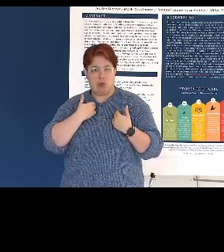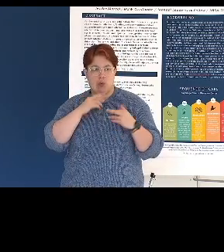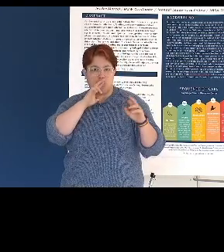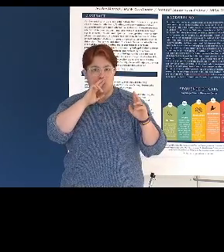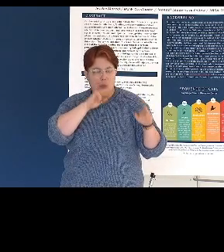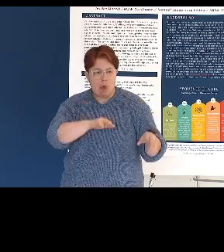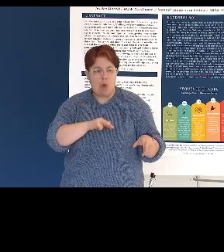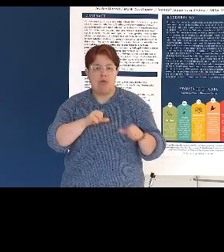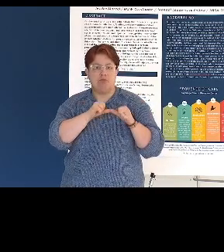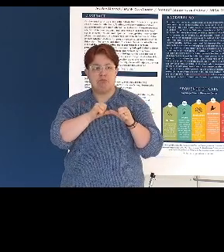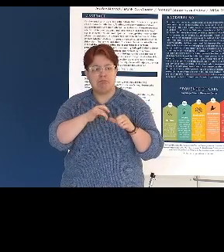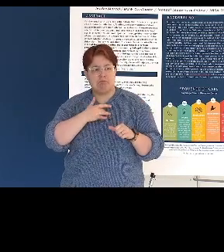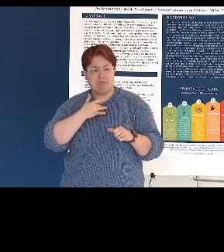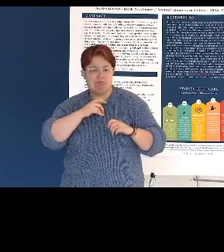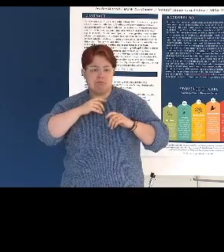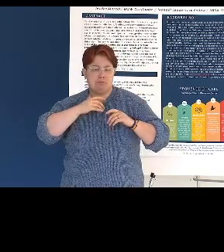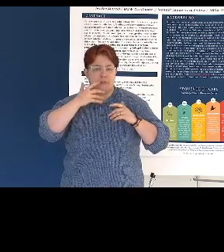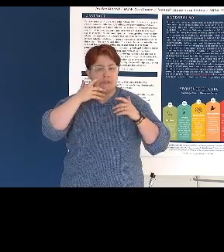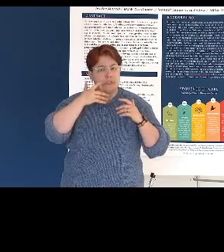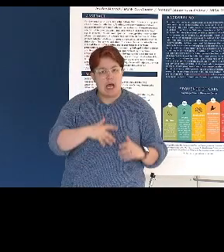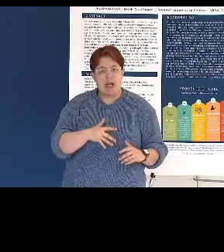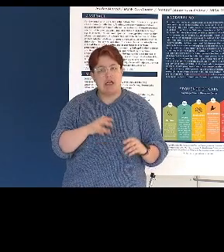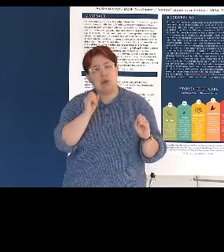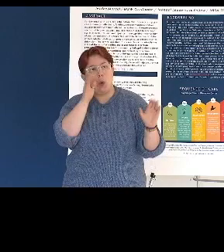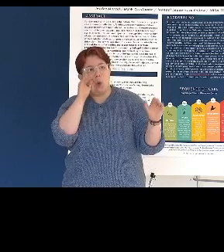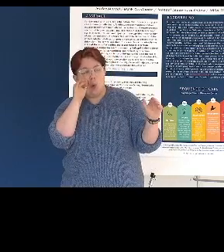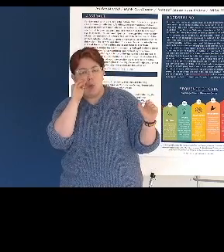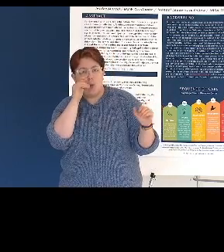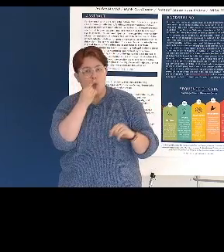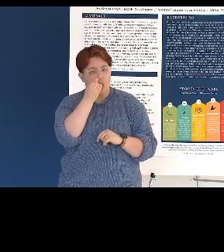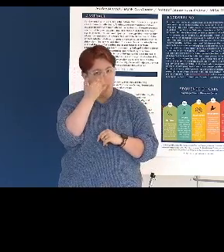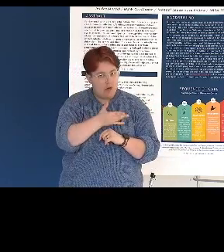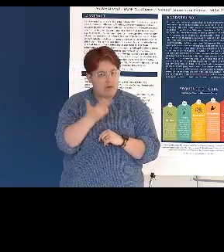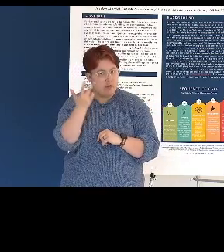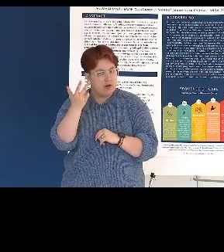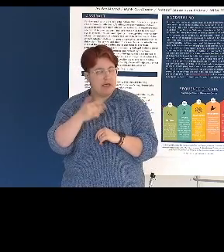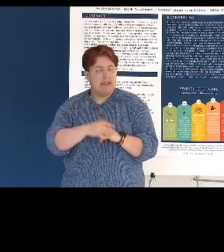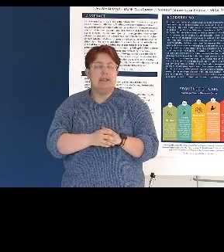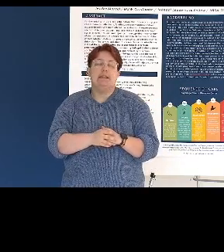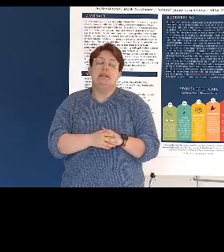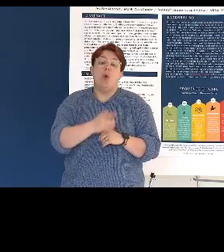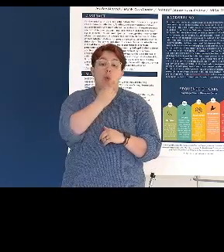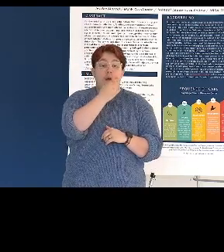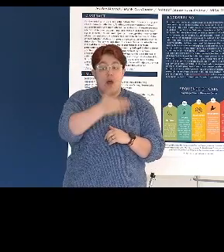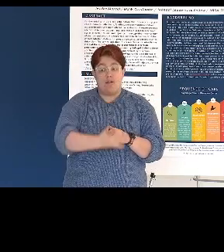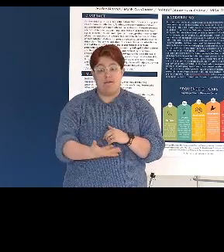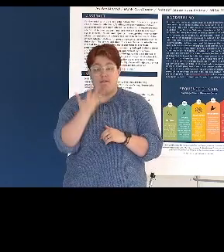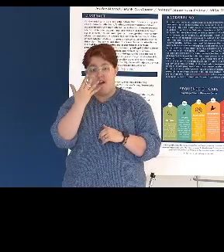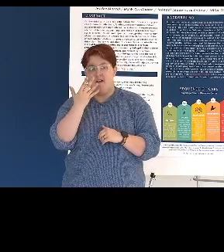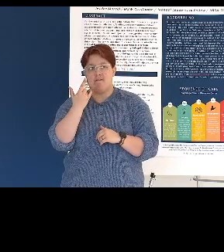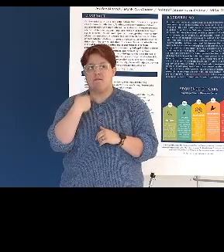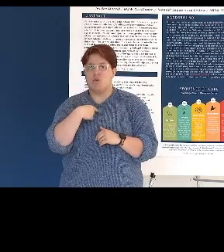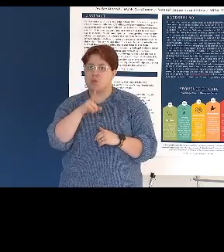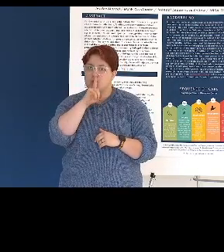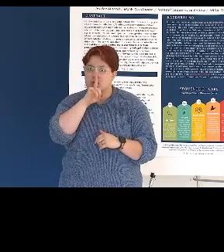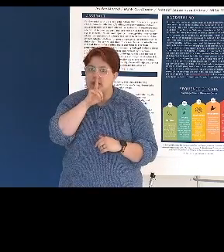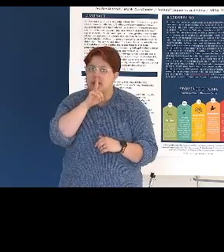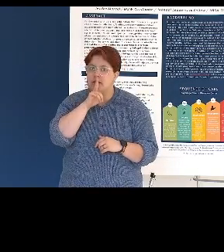persistent feelings of sadness or hopelessness. 1 in 3. And 1 in 5 have seriously considered